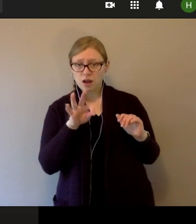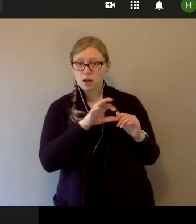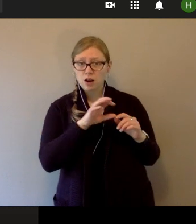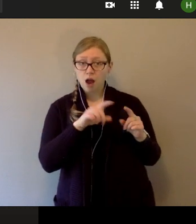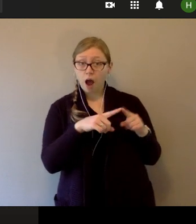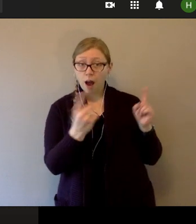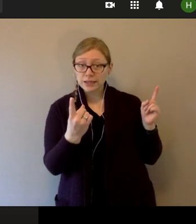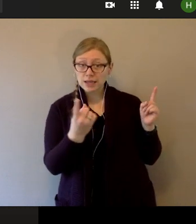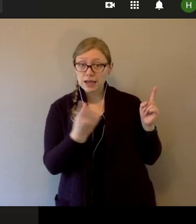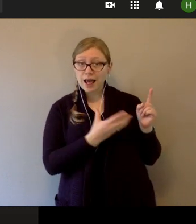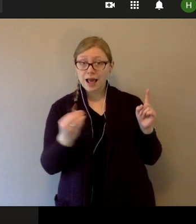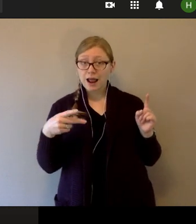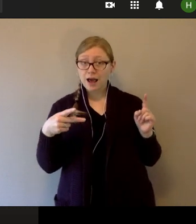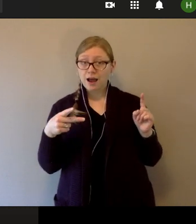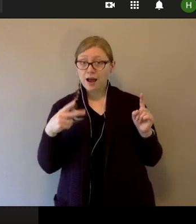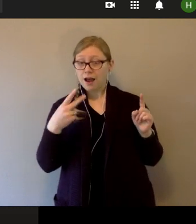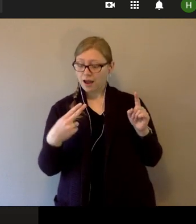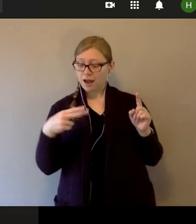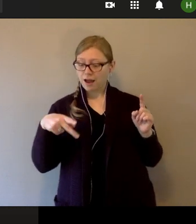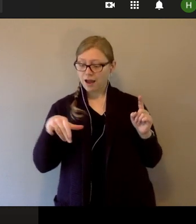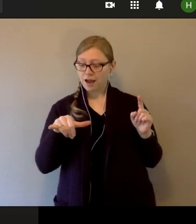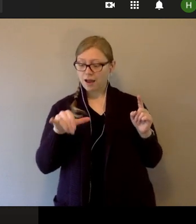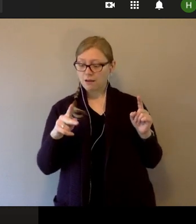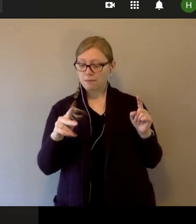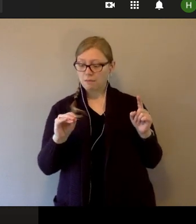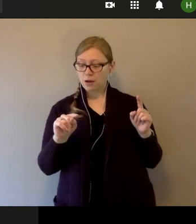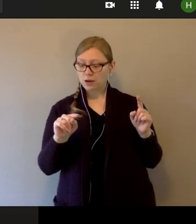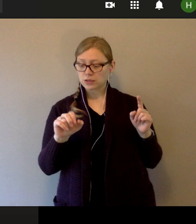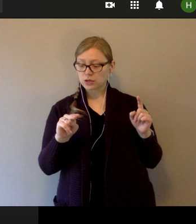be the opposite over hypotenuse is